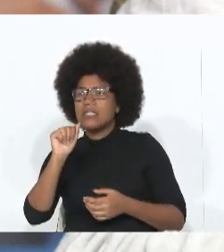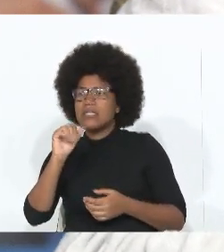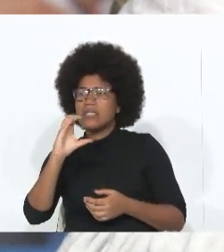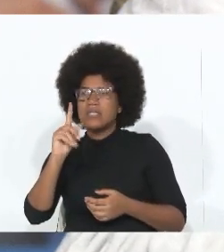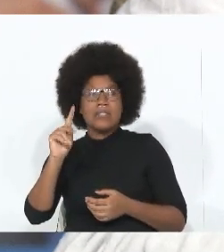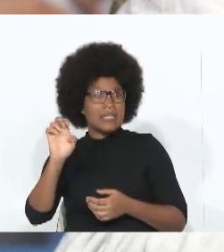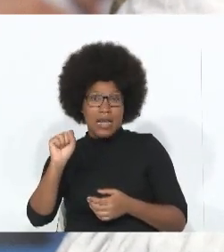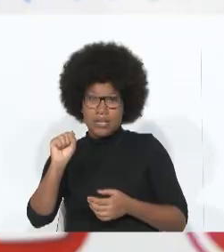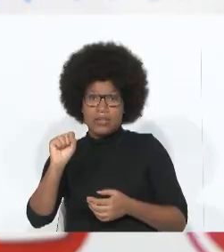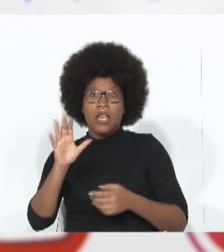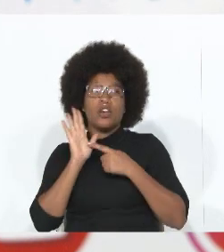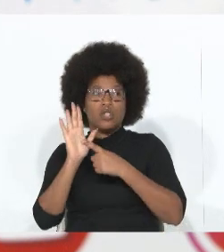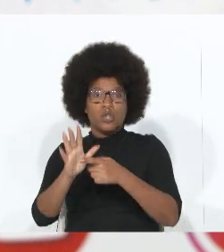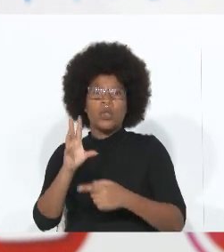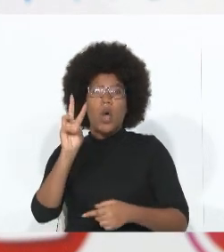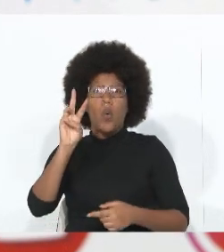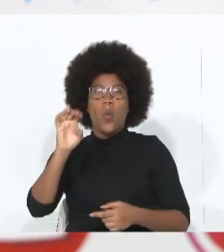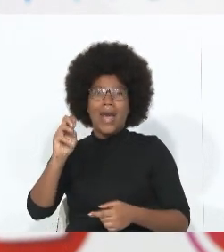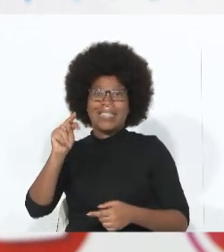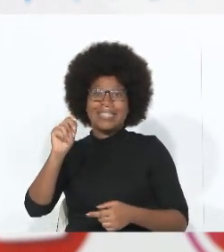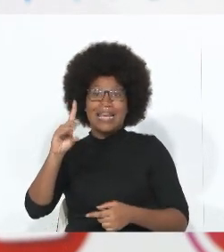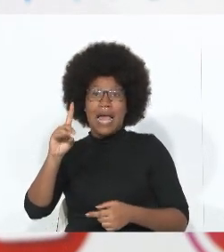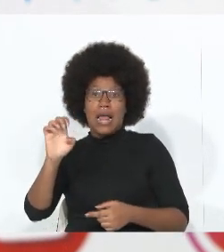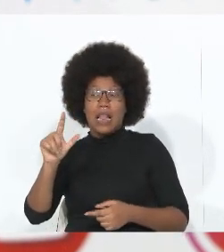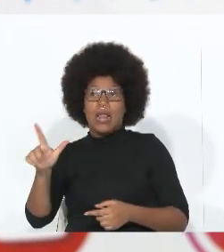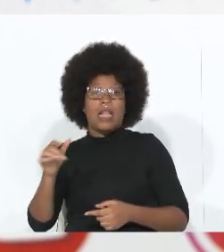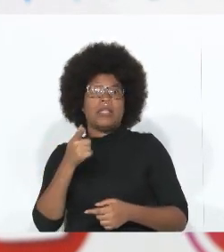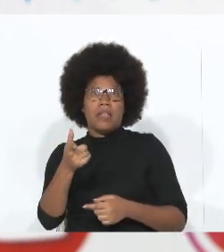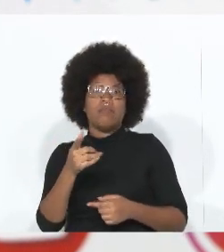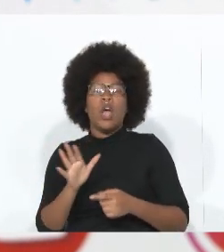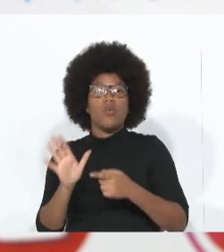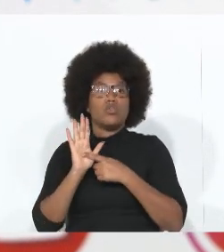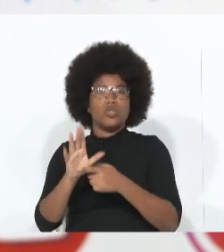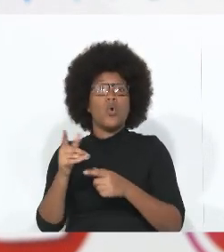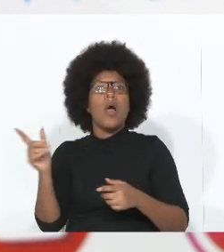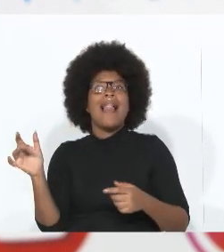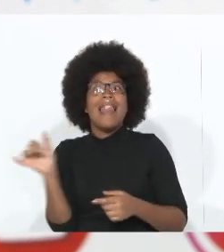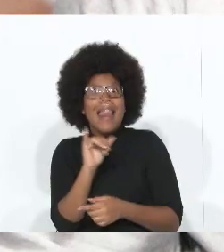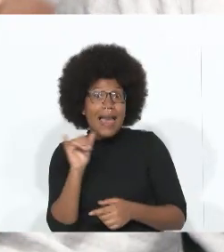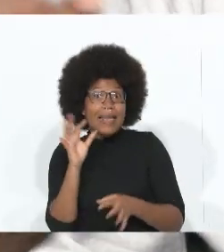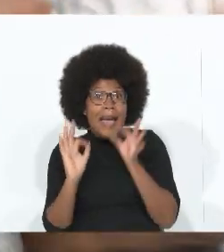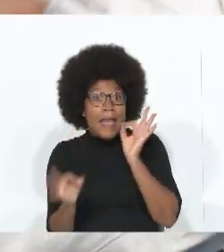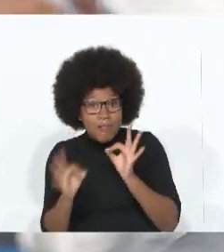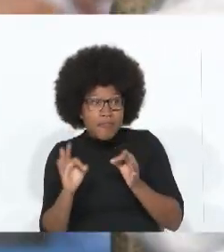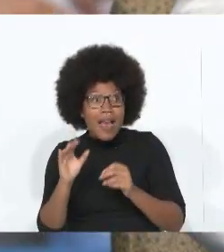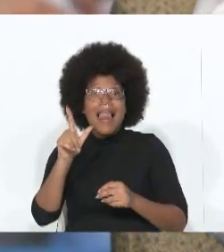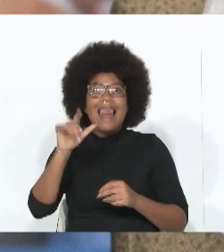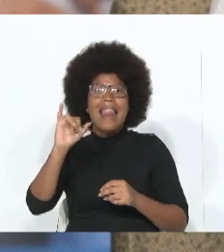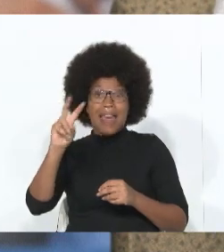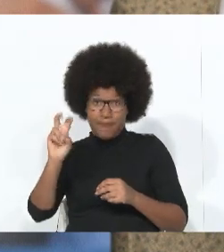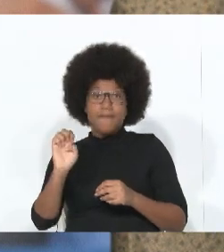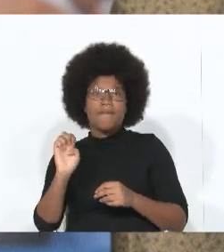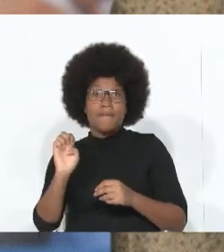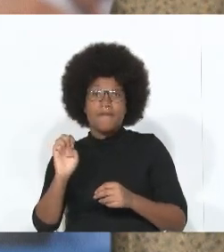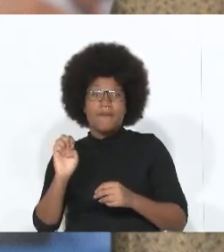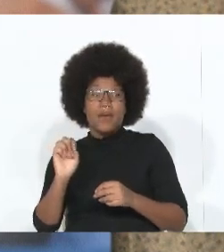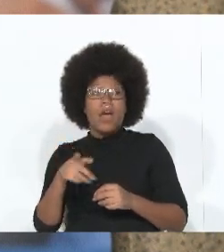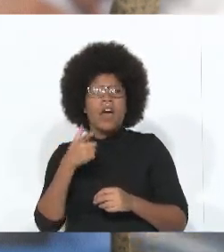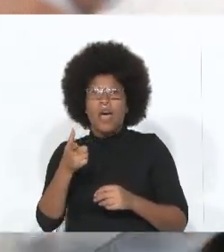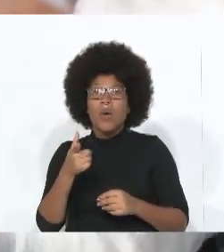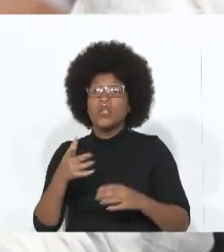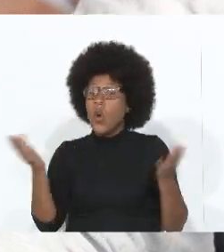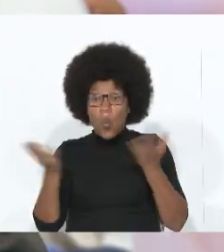that Wendell did, and it was shot as though it was live. It wasn't shot to go and edit. No. It was shot, and